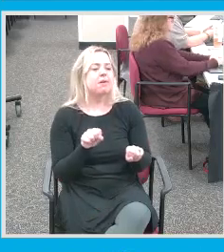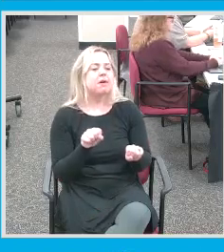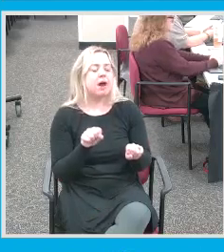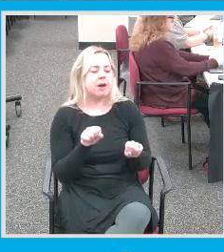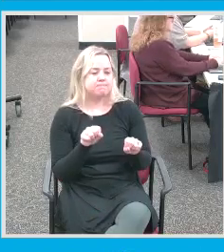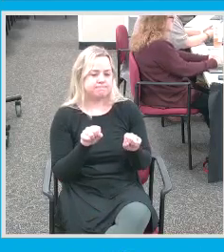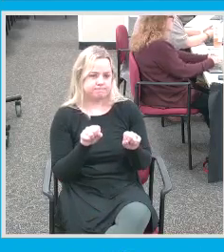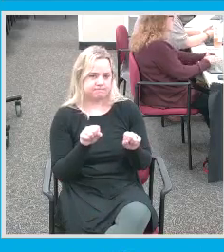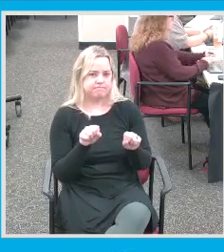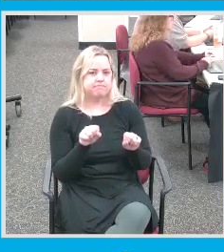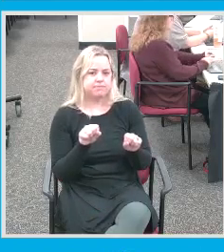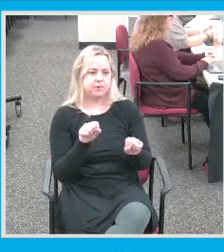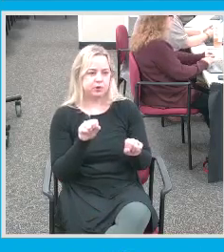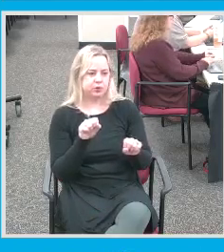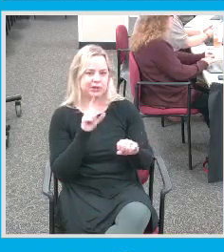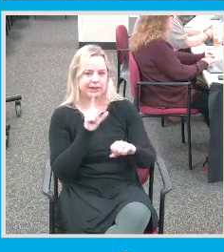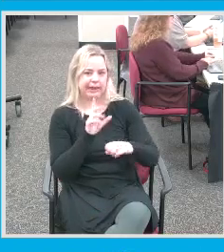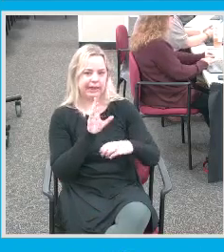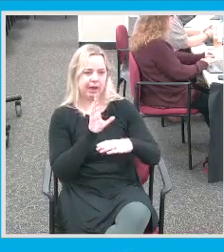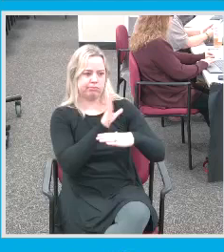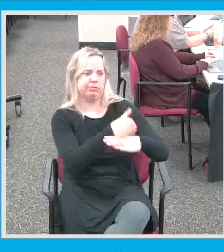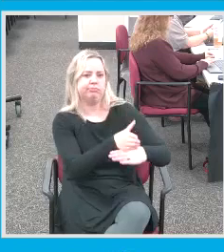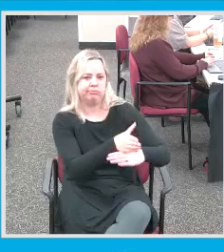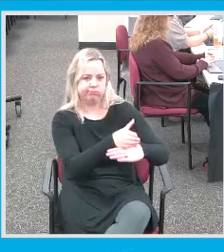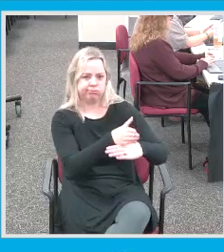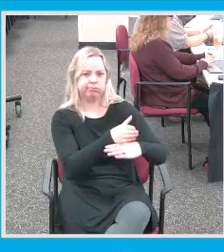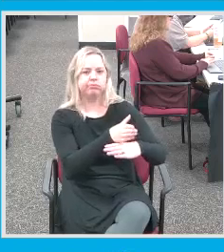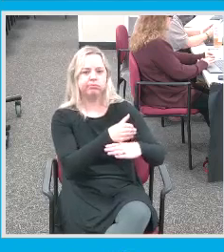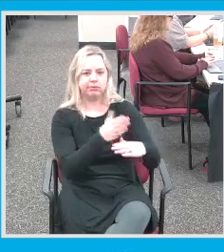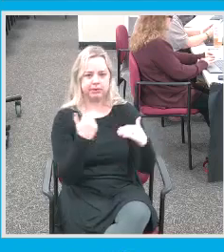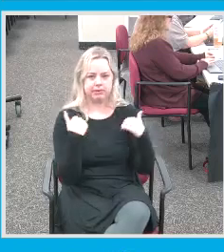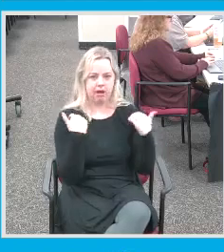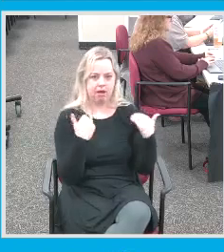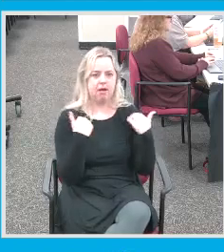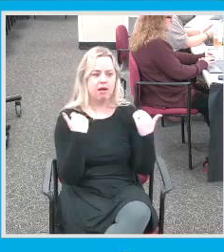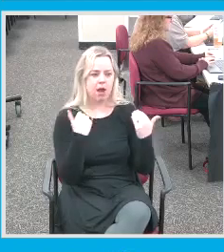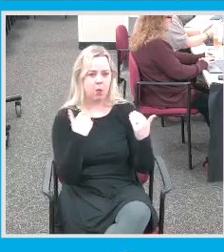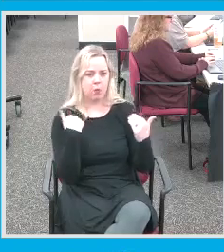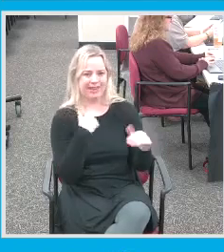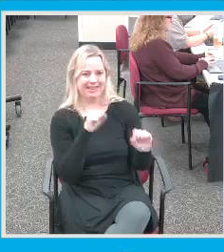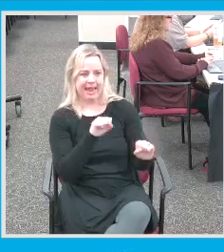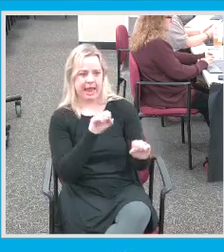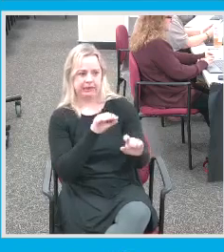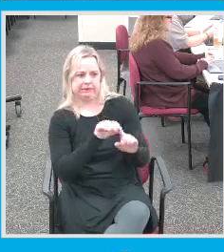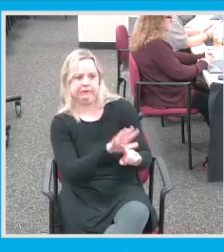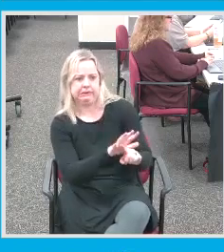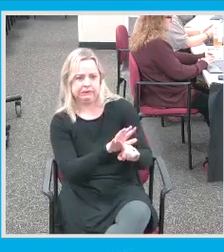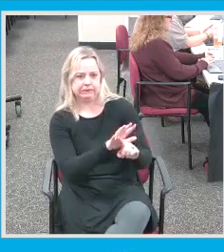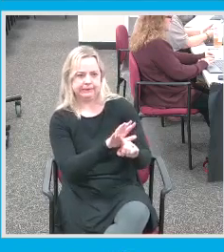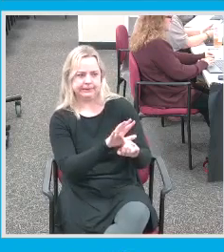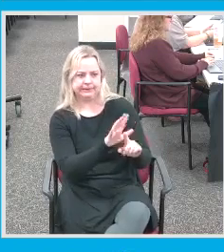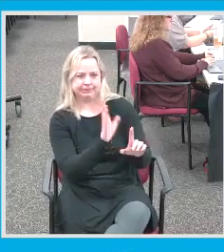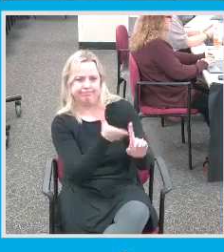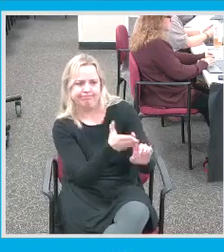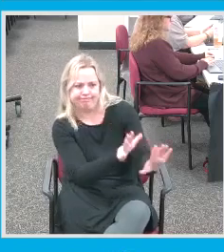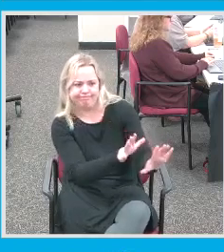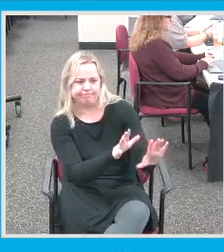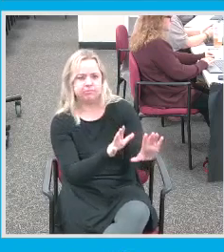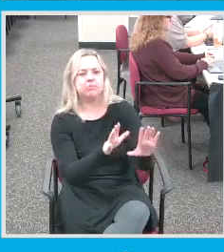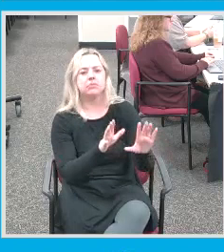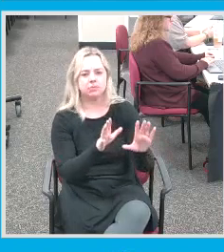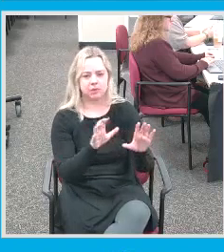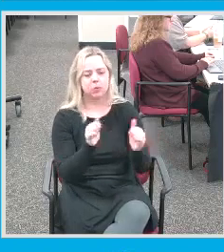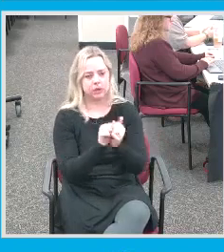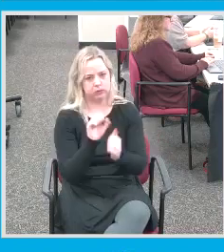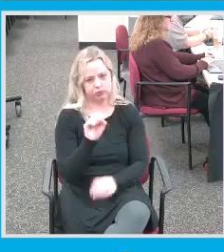intercepted prior to dying by suicide. So it's both. It builds connection, and then also can be a place of bullying. And so it's